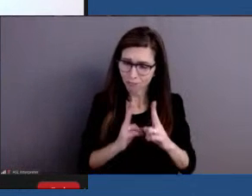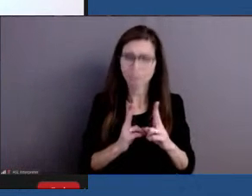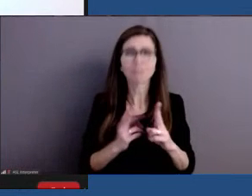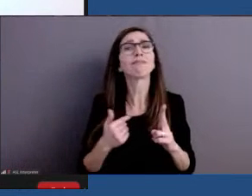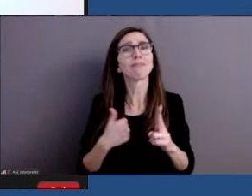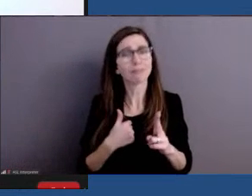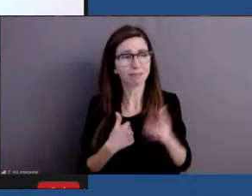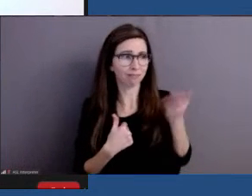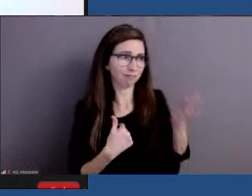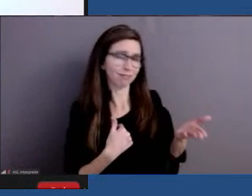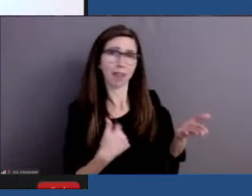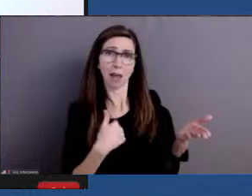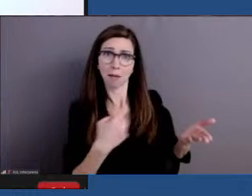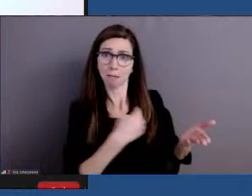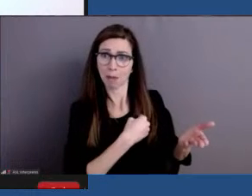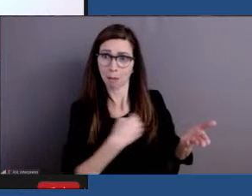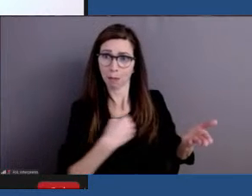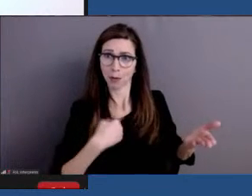city's